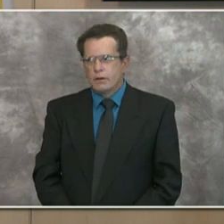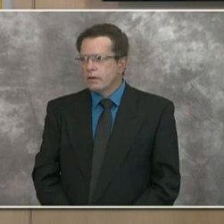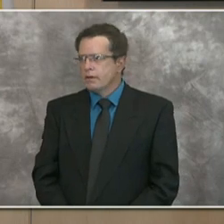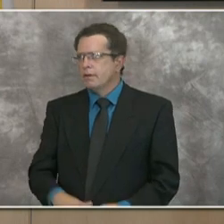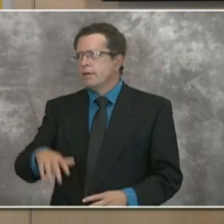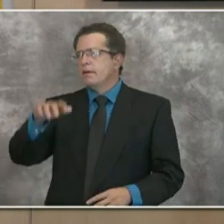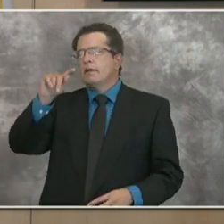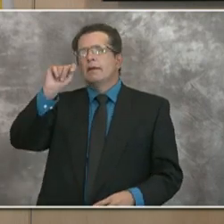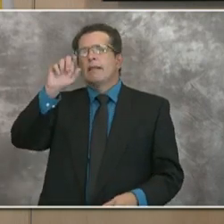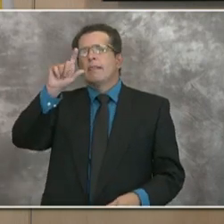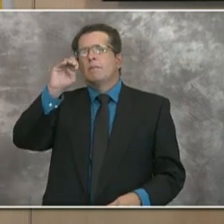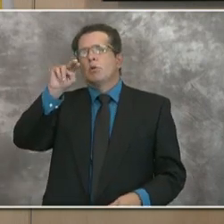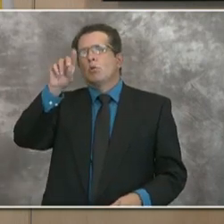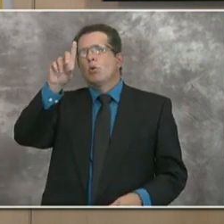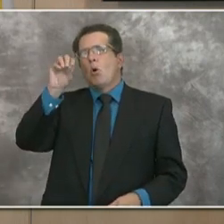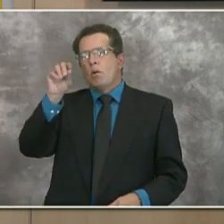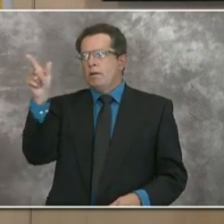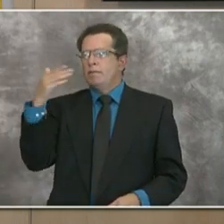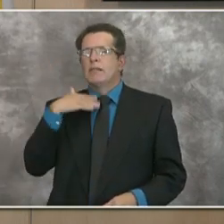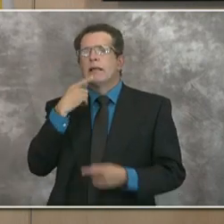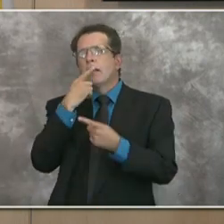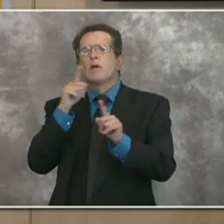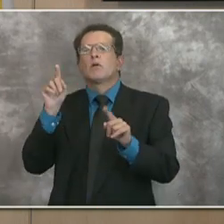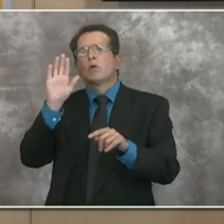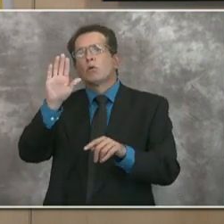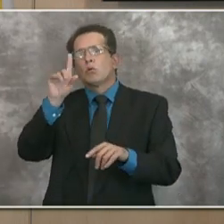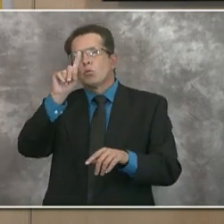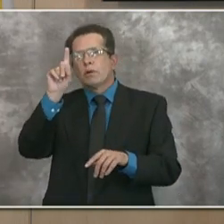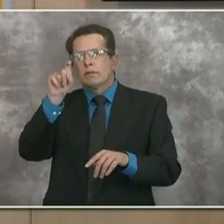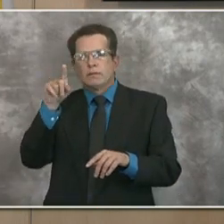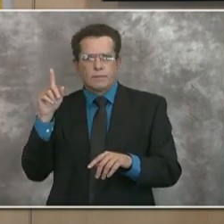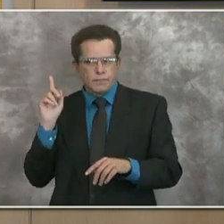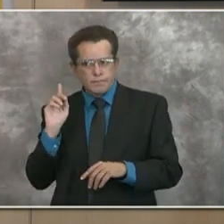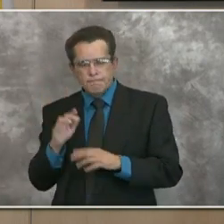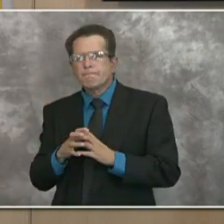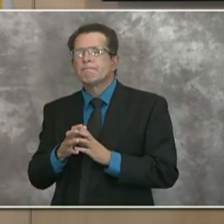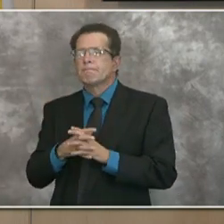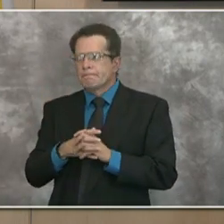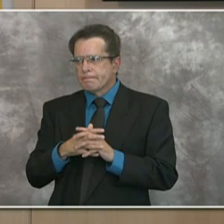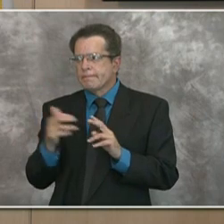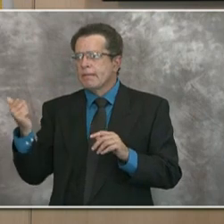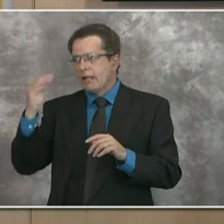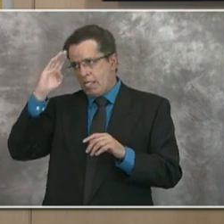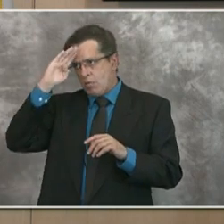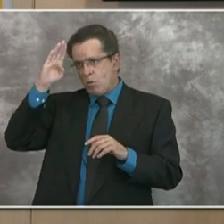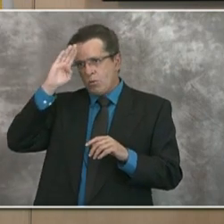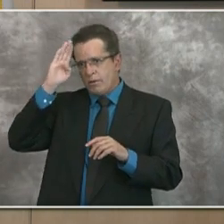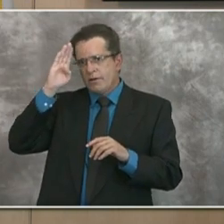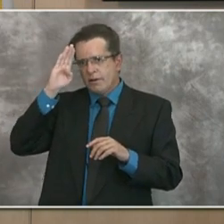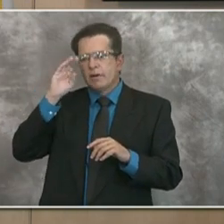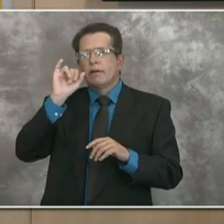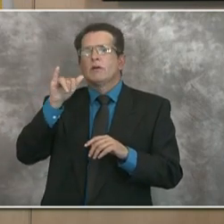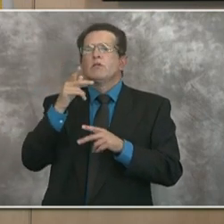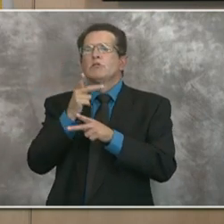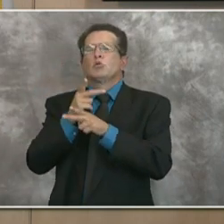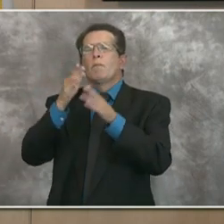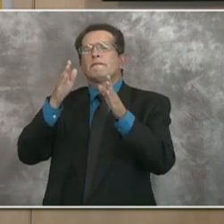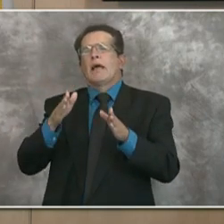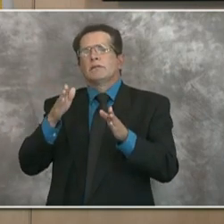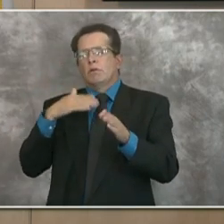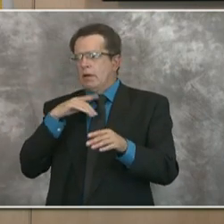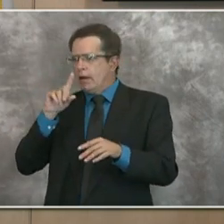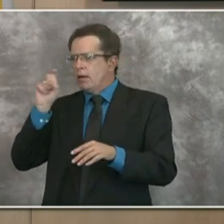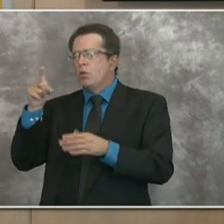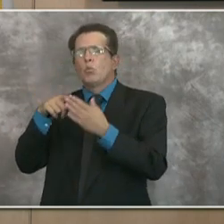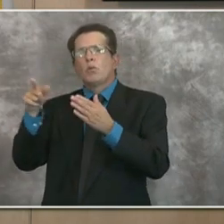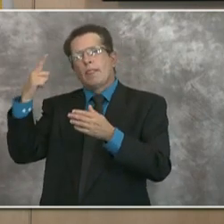Telemundo, please state your name and question. Oh, yes, Tanya Lubiano, Telemundo 20. Supervisors, why do you think